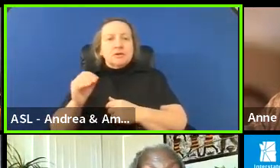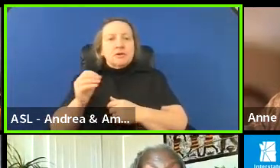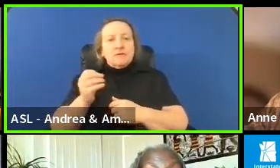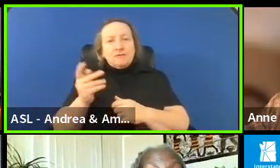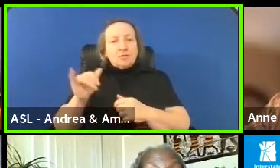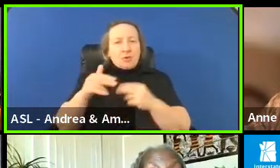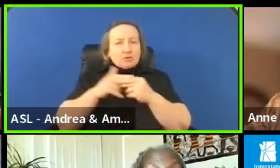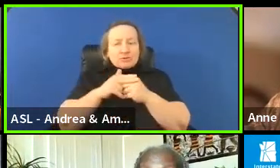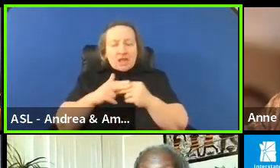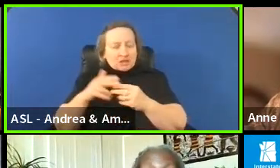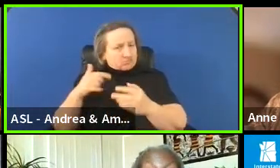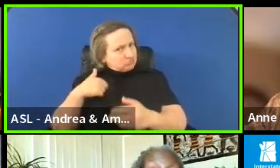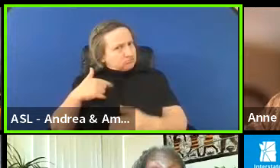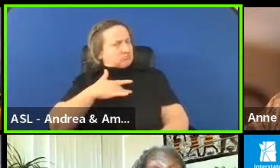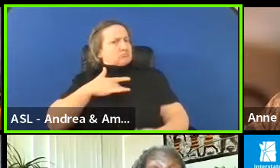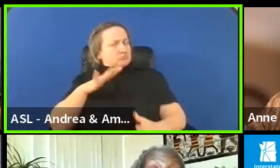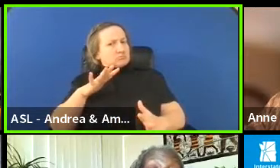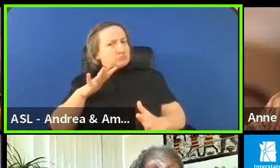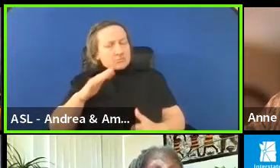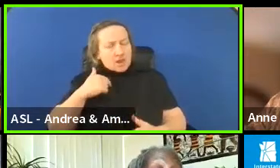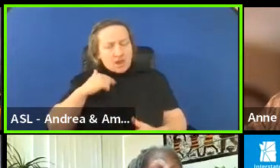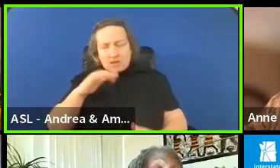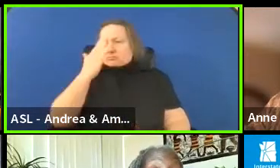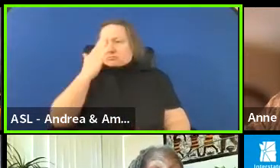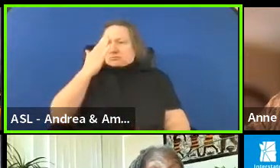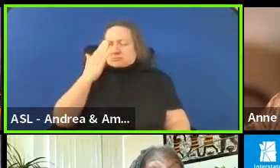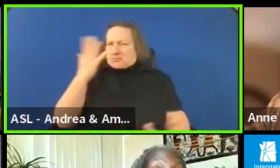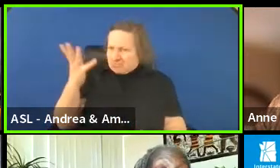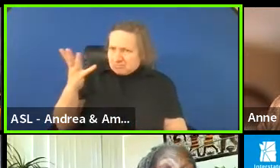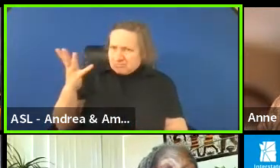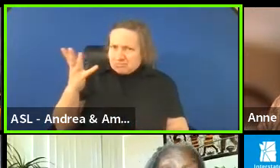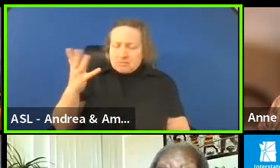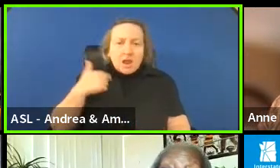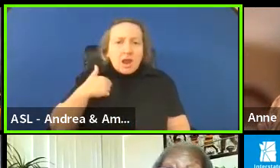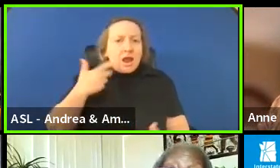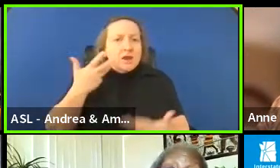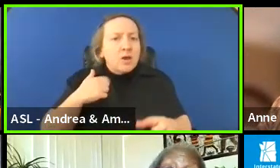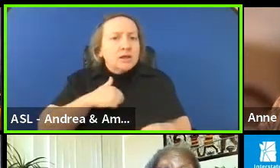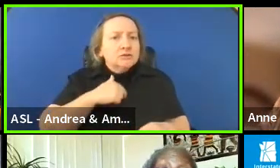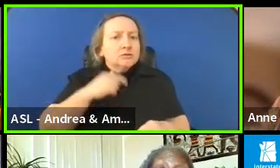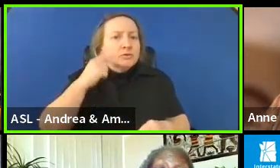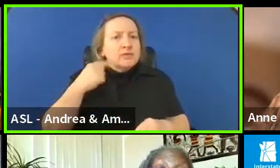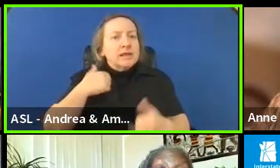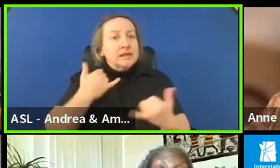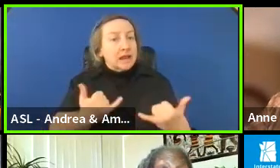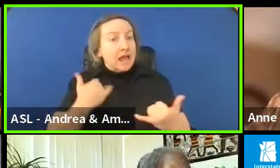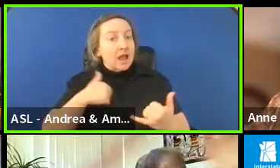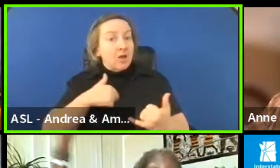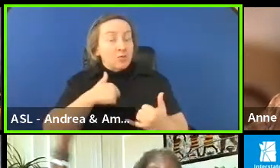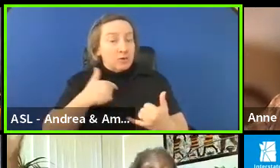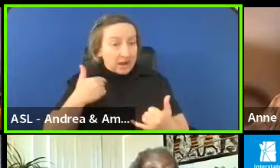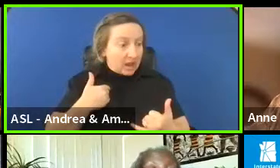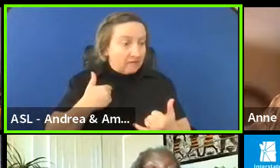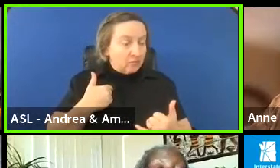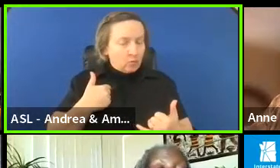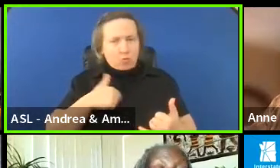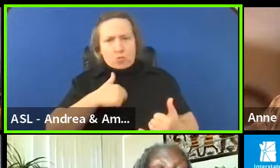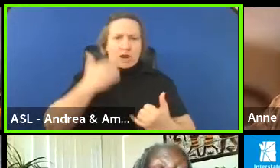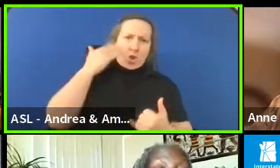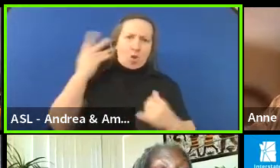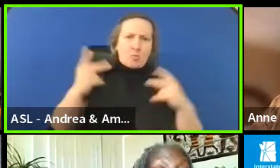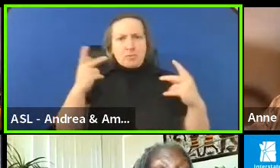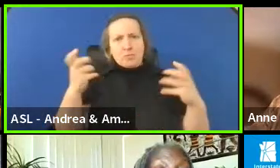struck me very in my face. And I don't want us to think that we actually now have we know what people